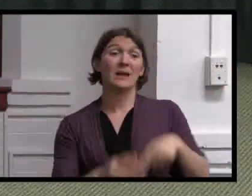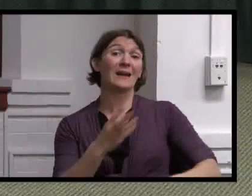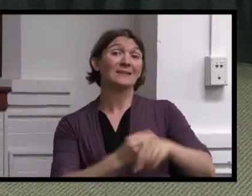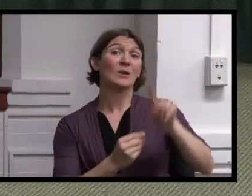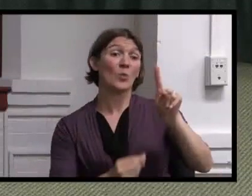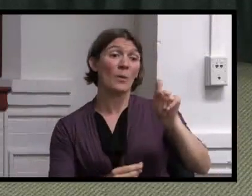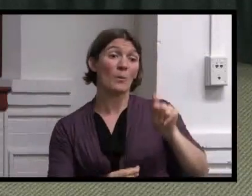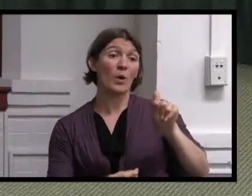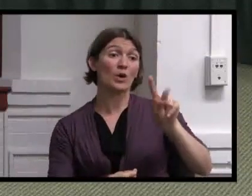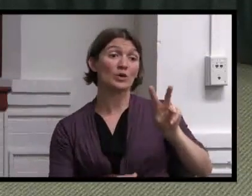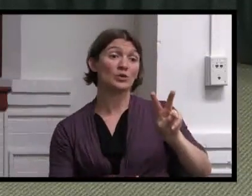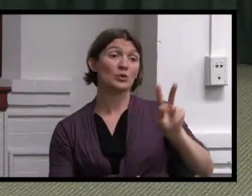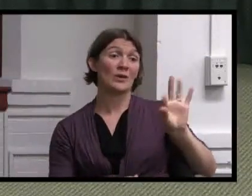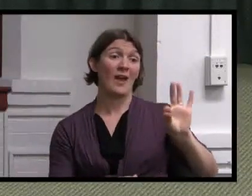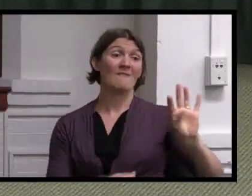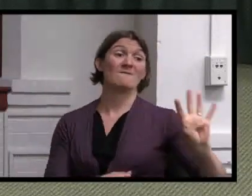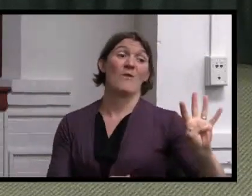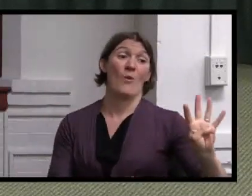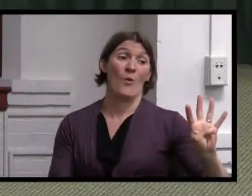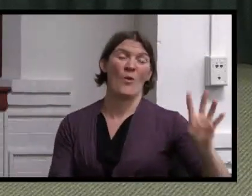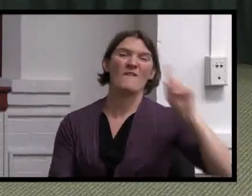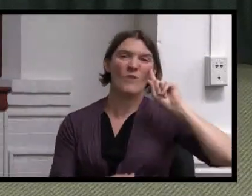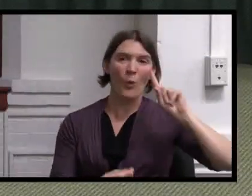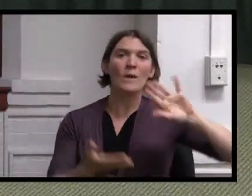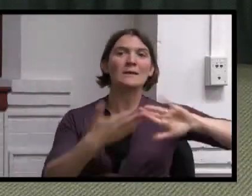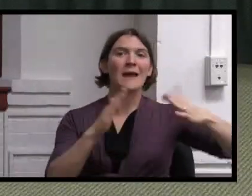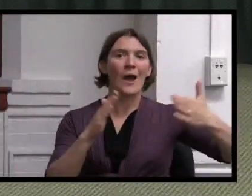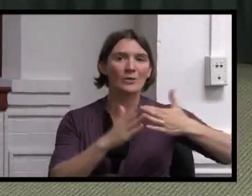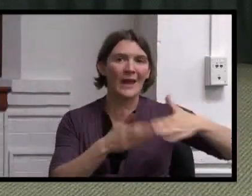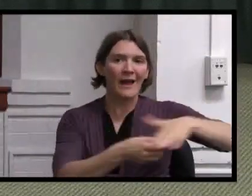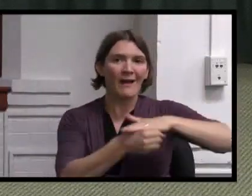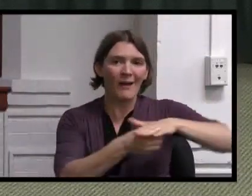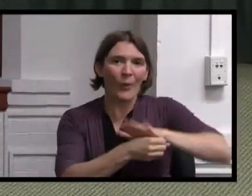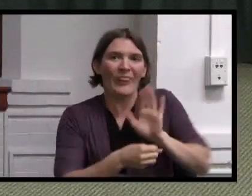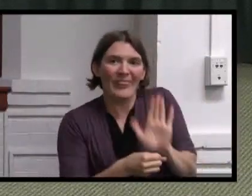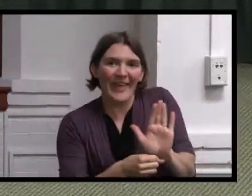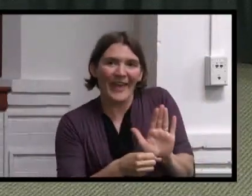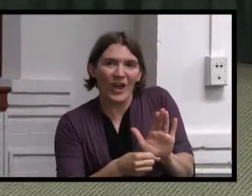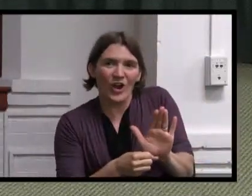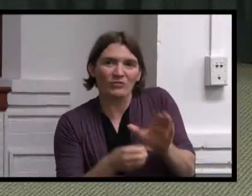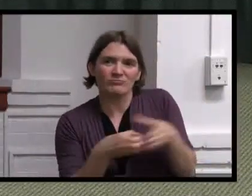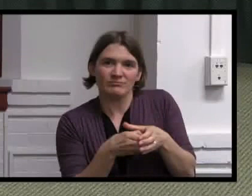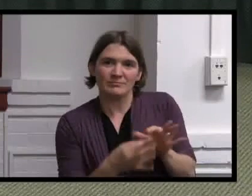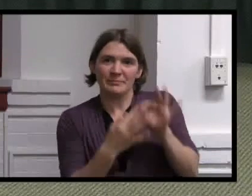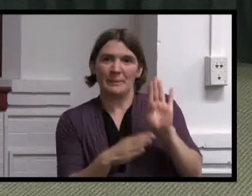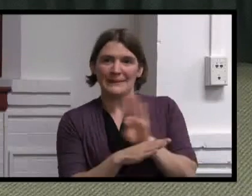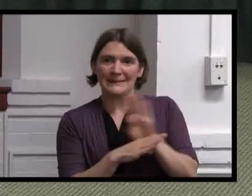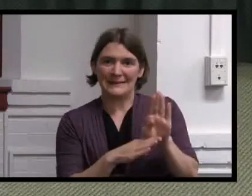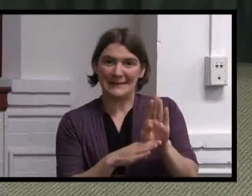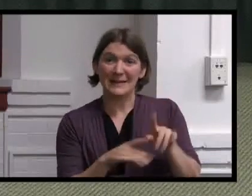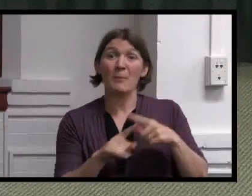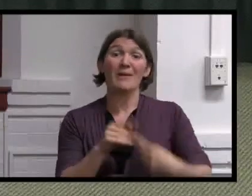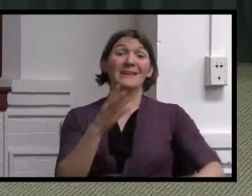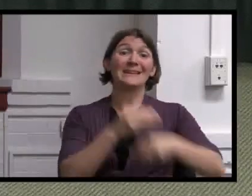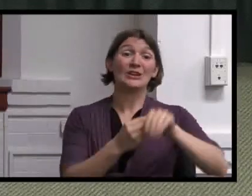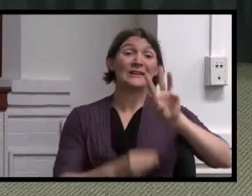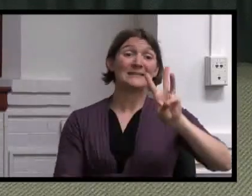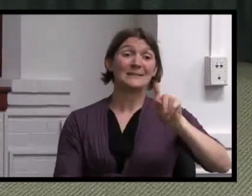0.1294 per $100 of assessed valuation for the Downtown Improvement District, and an additional